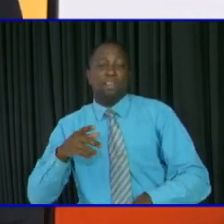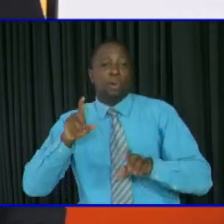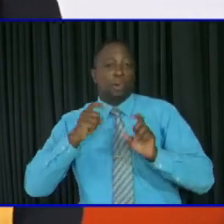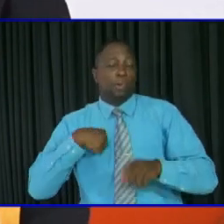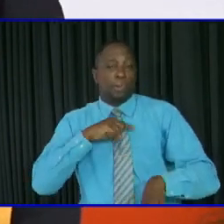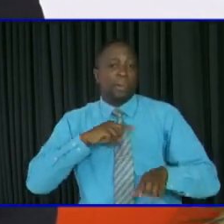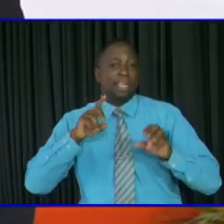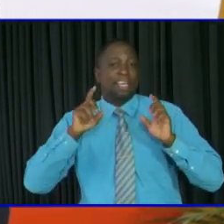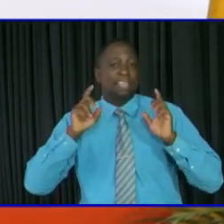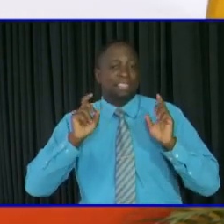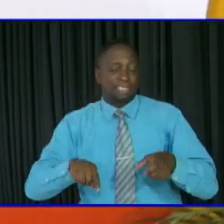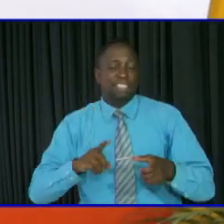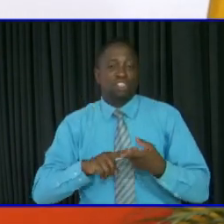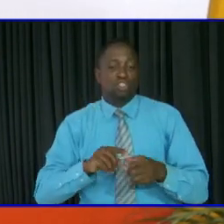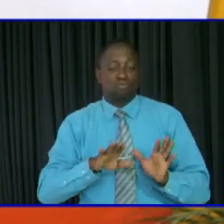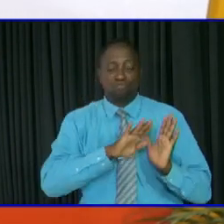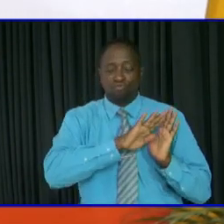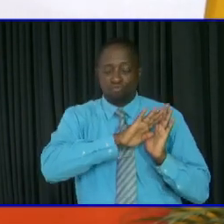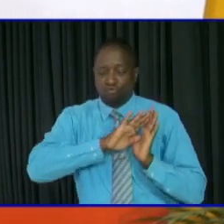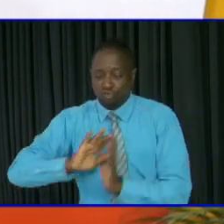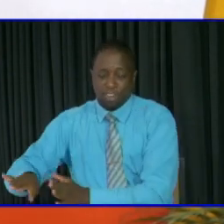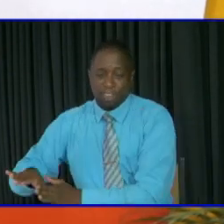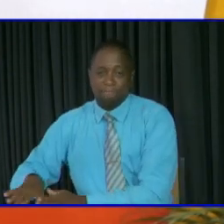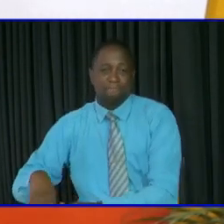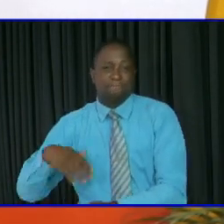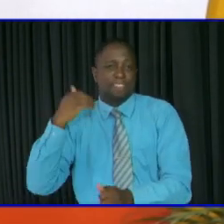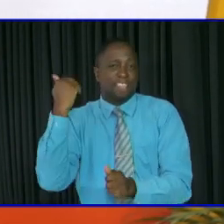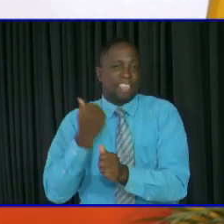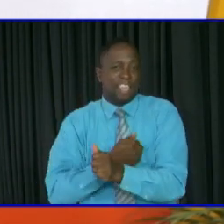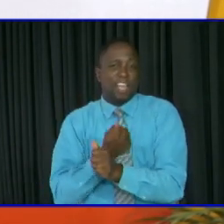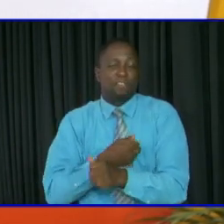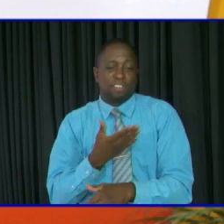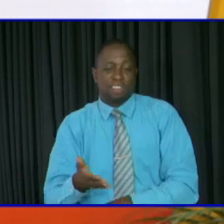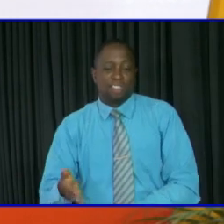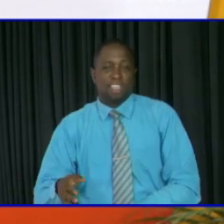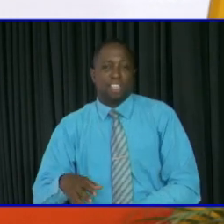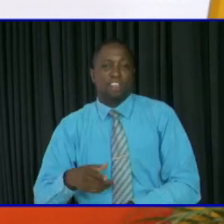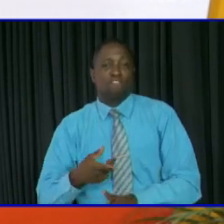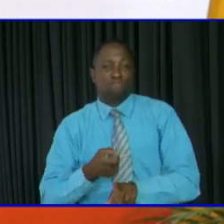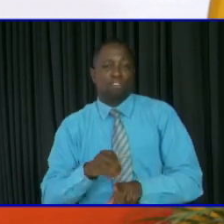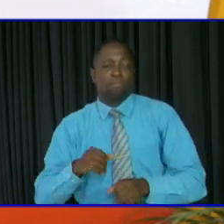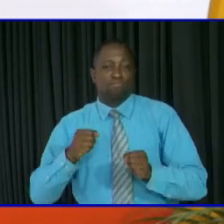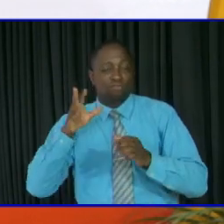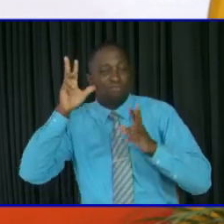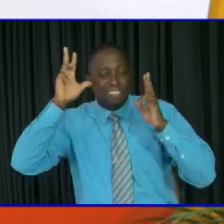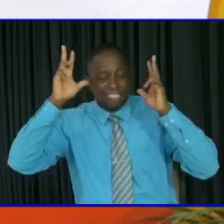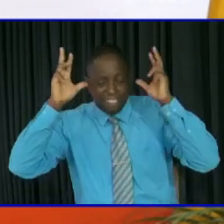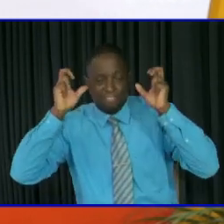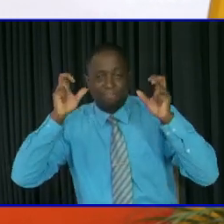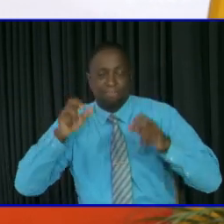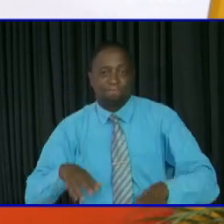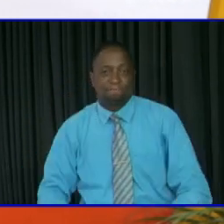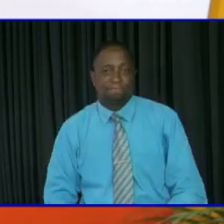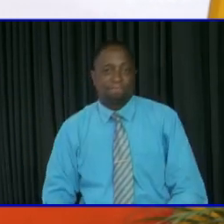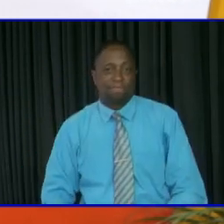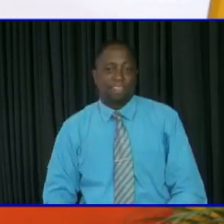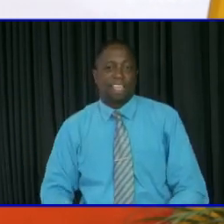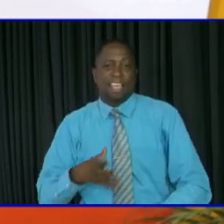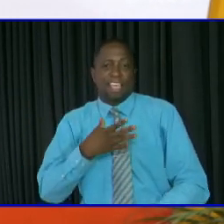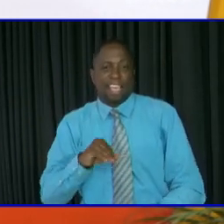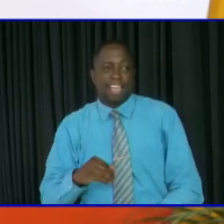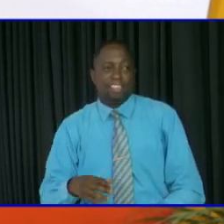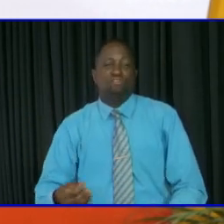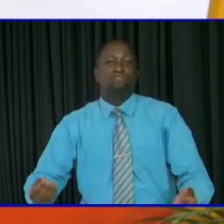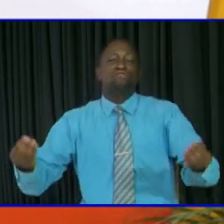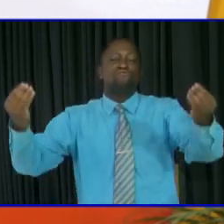darkness, in verse 12, he says, but put ye on the Lord Jesus Christ, and make